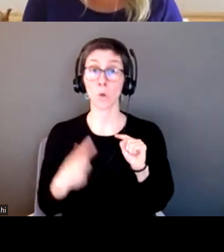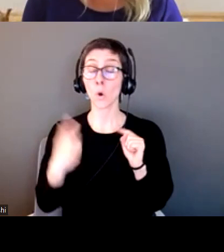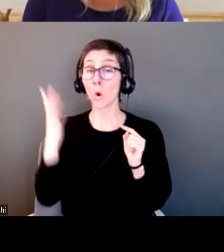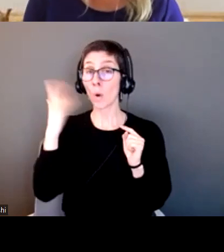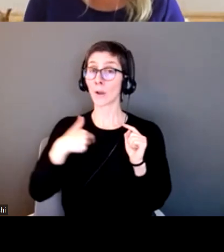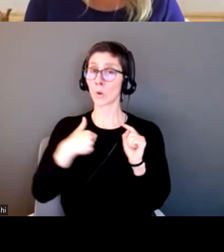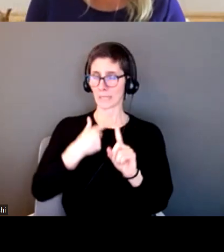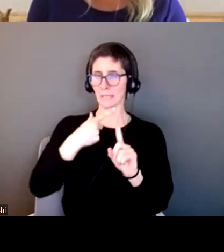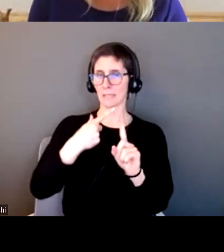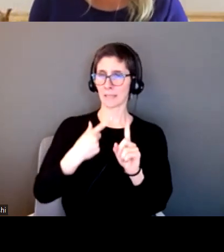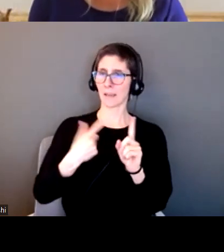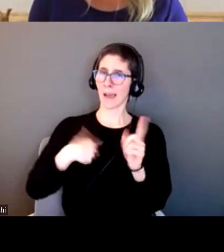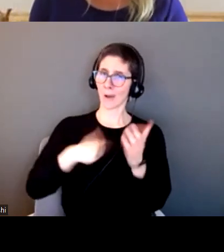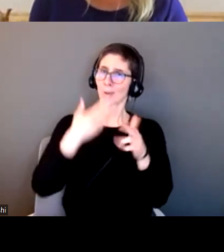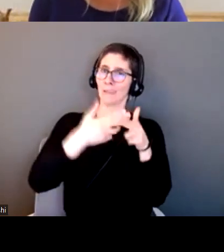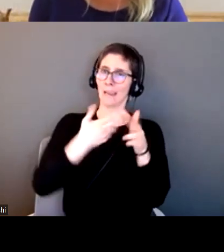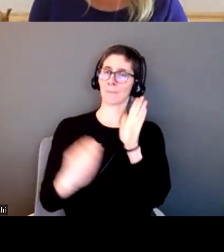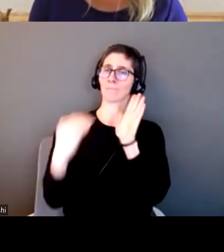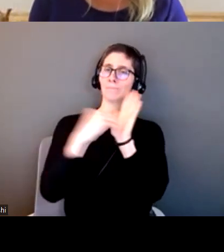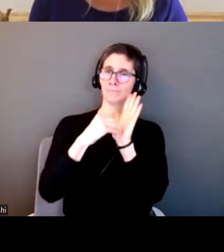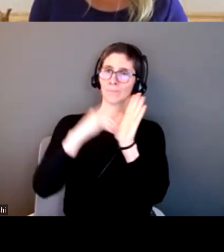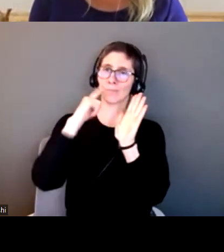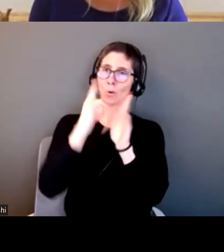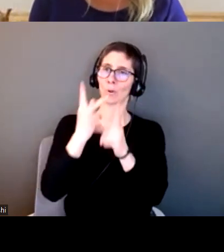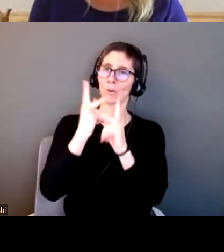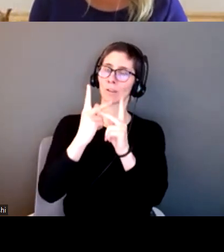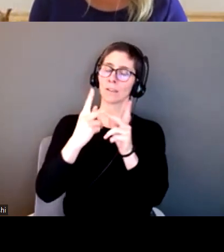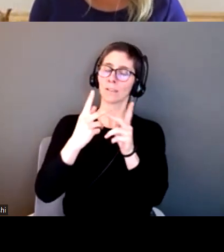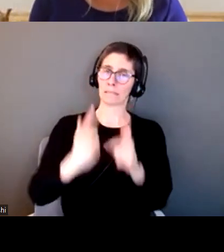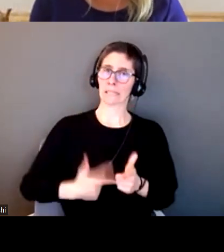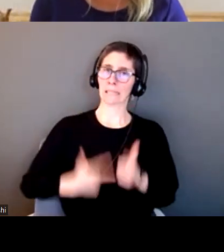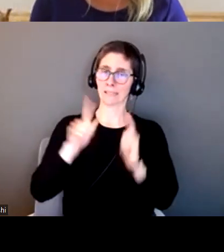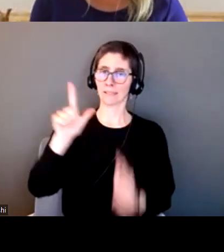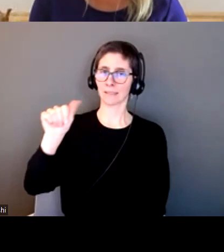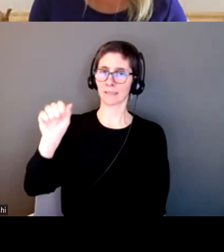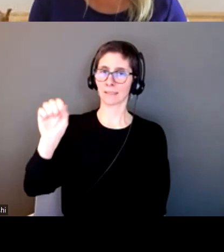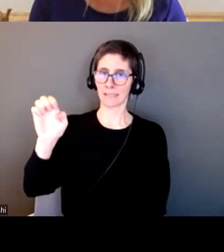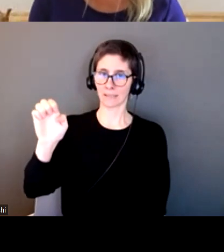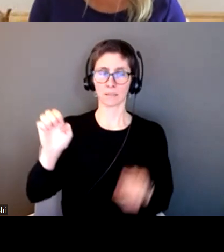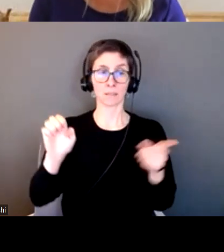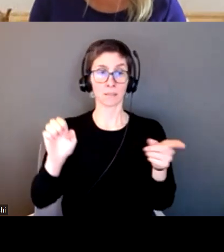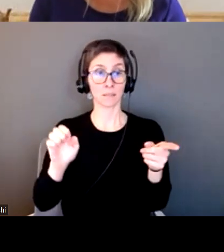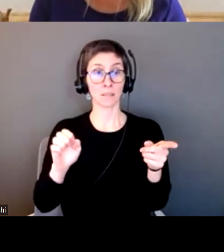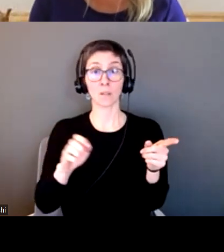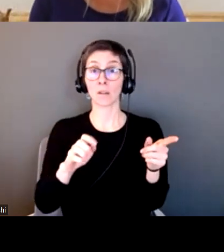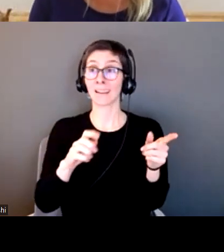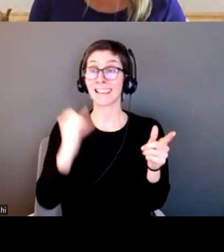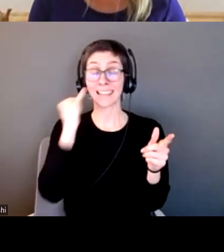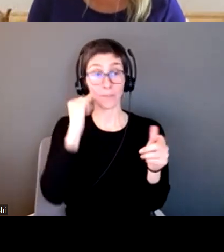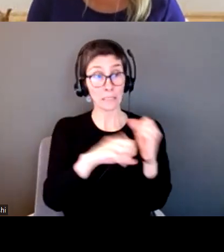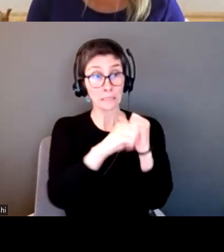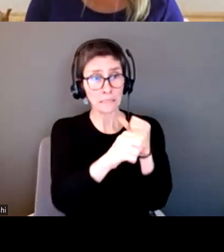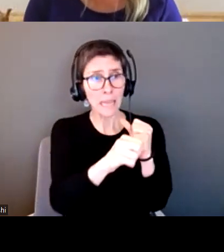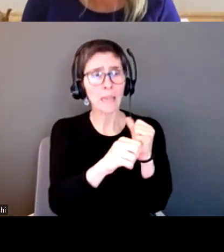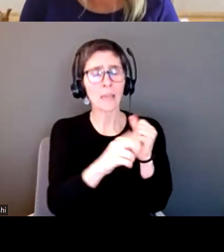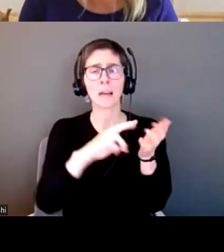unit. And it makes it very difficult if someone doesn't leave, because the longer they stay, the longer the potential is they're not